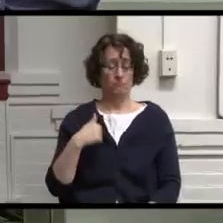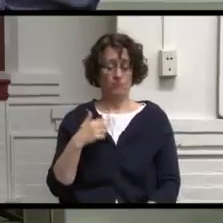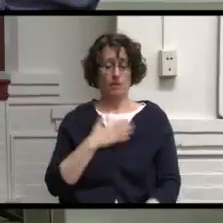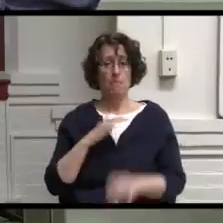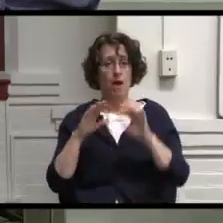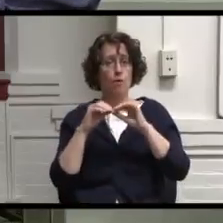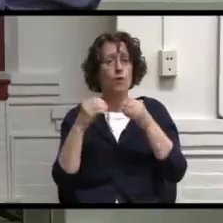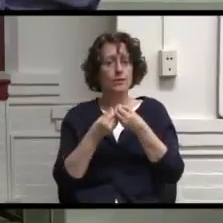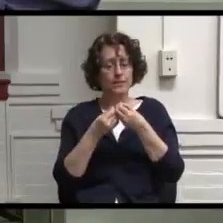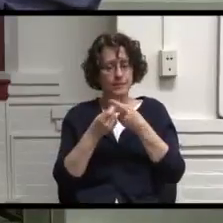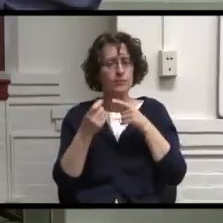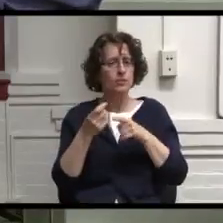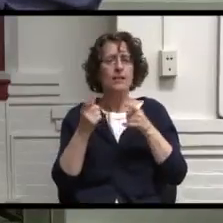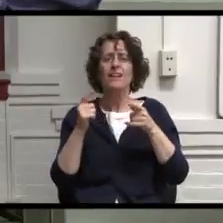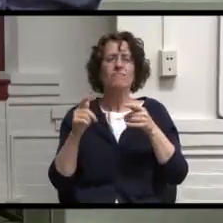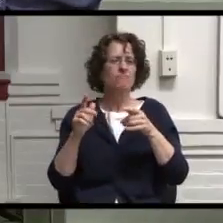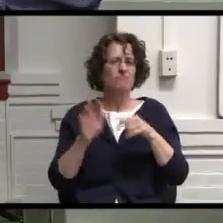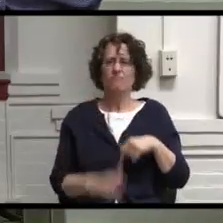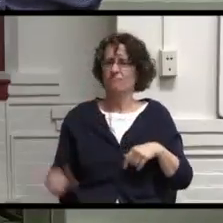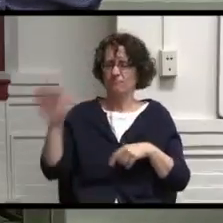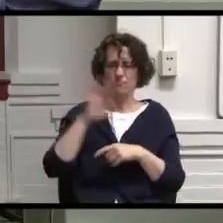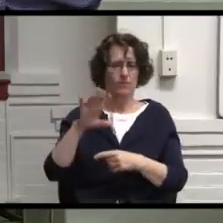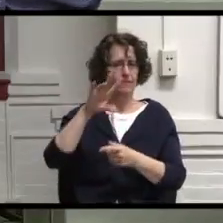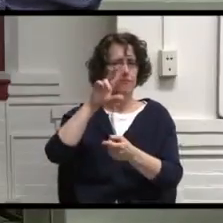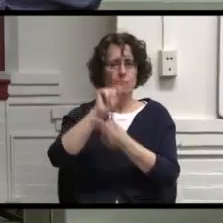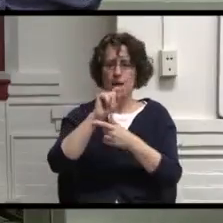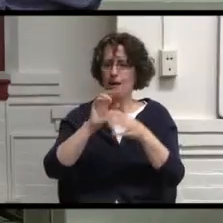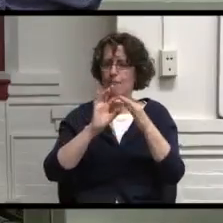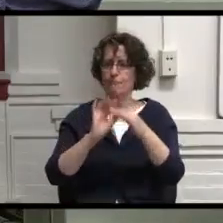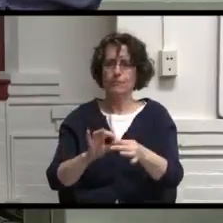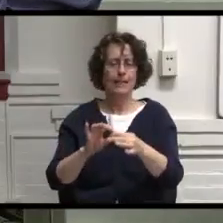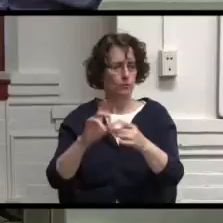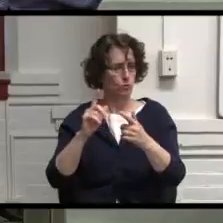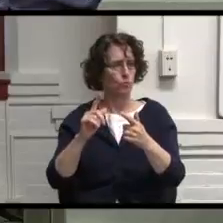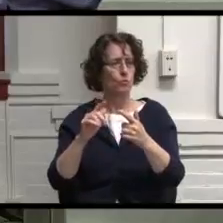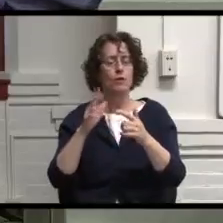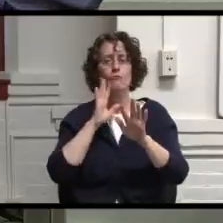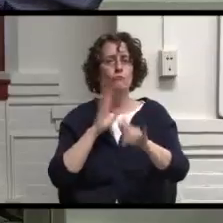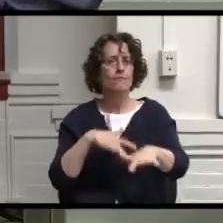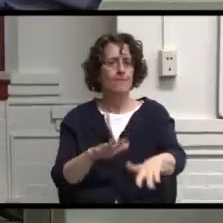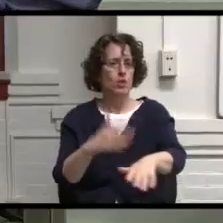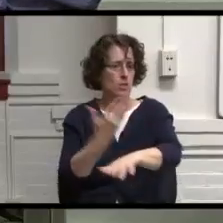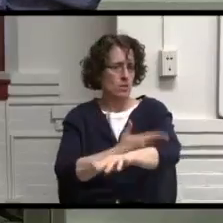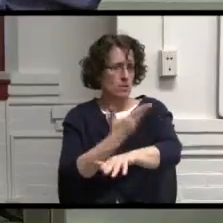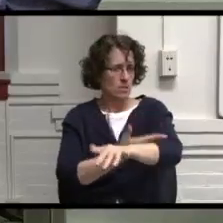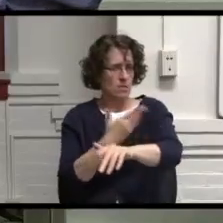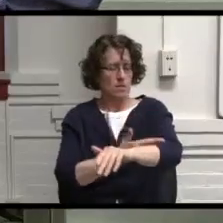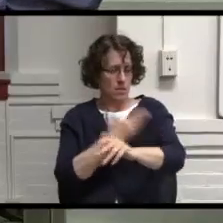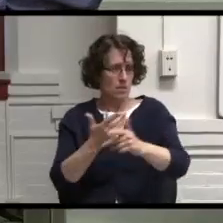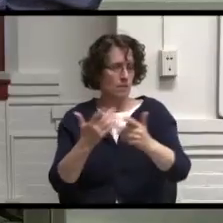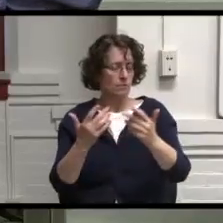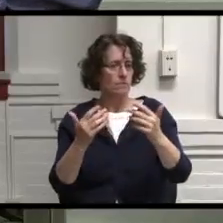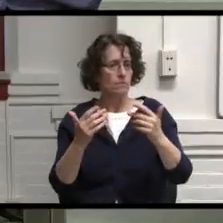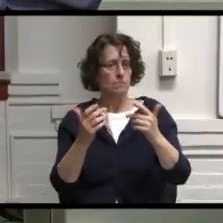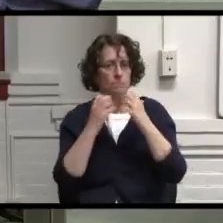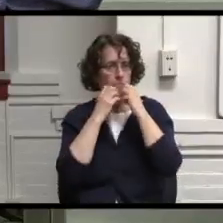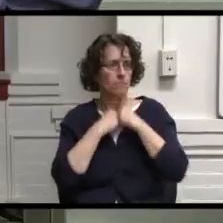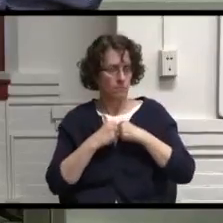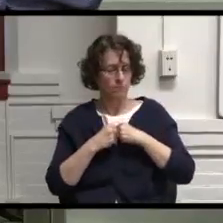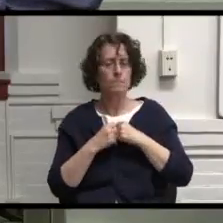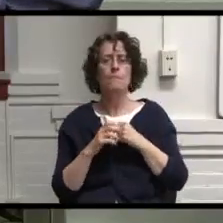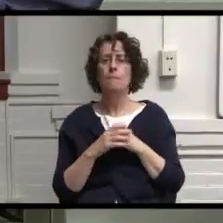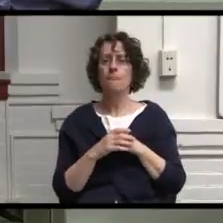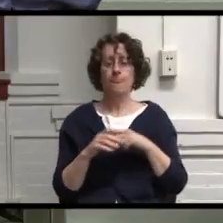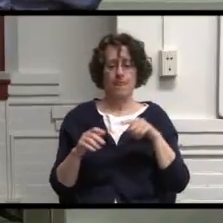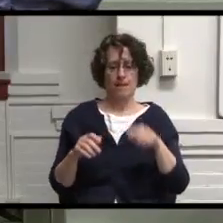conservation organization. We've done a lot of post-Irene flood resilience work. This particular project, in everybody's kind